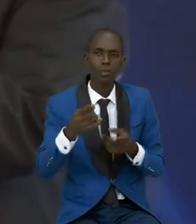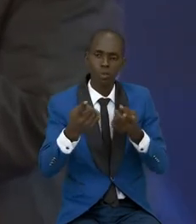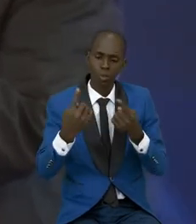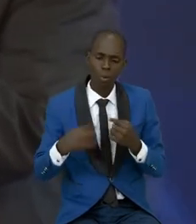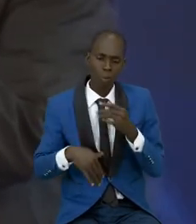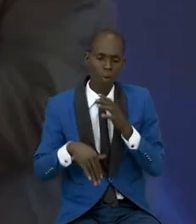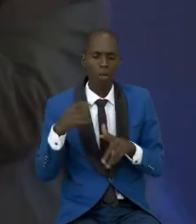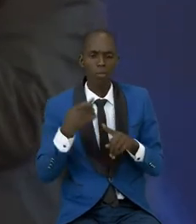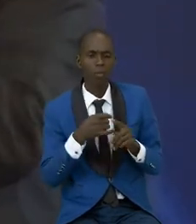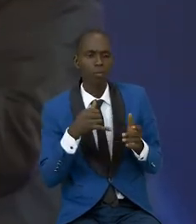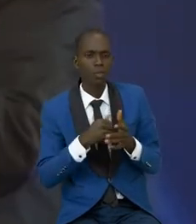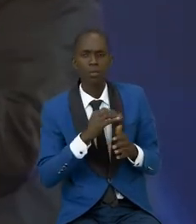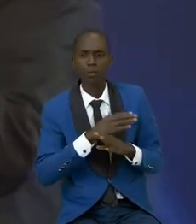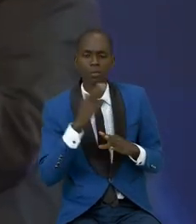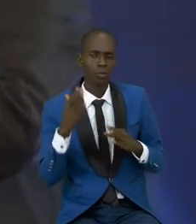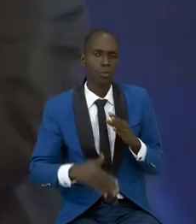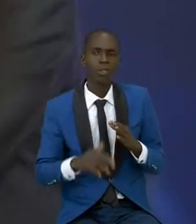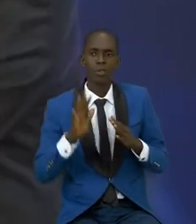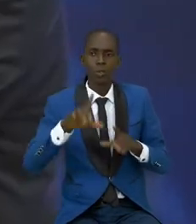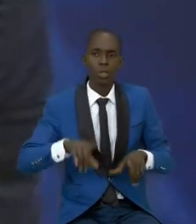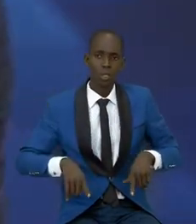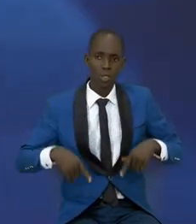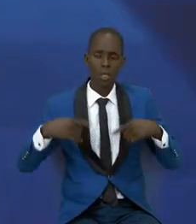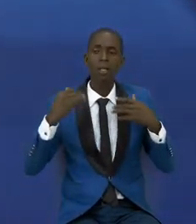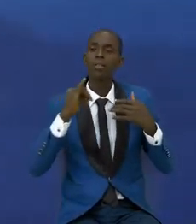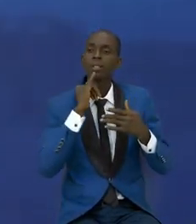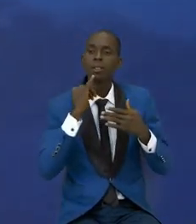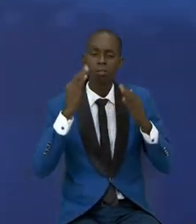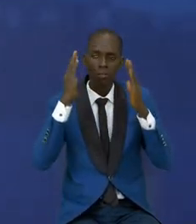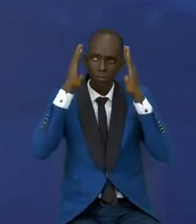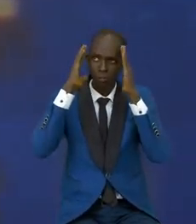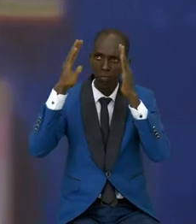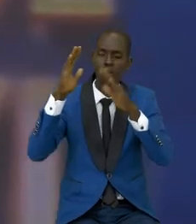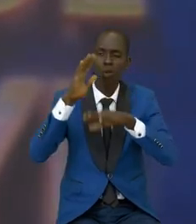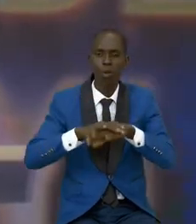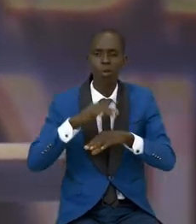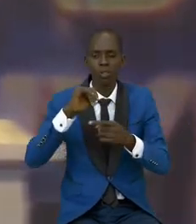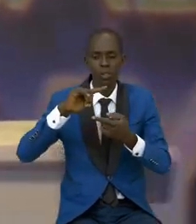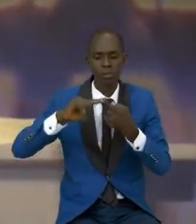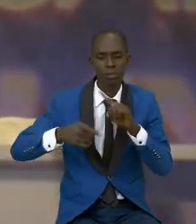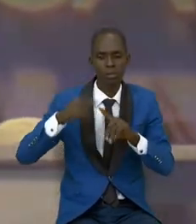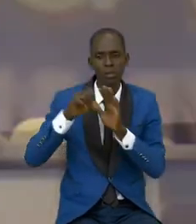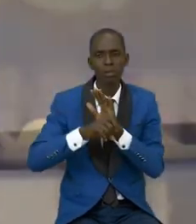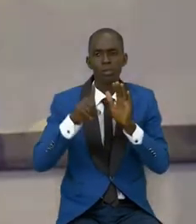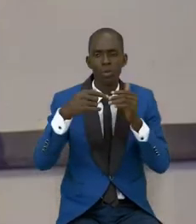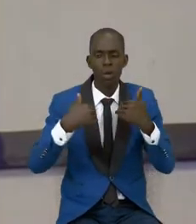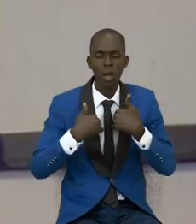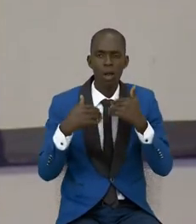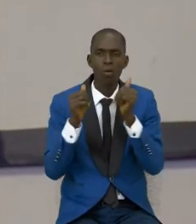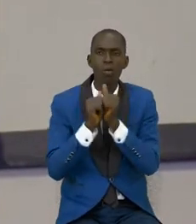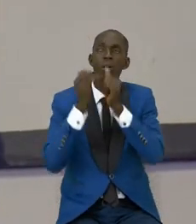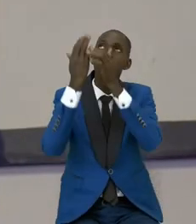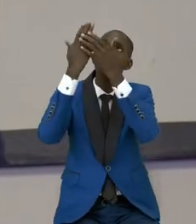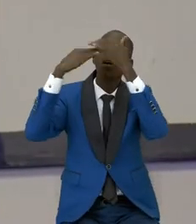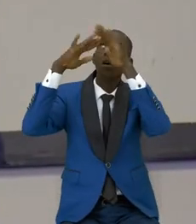life is centered on the relationship you have with the heavenly Father.